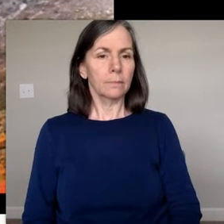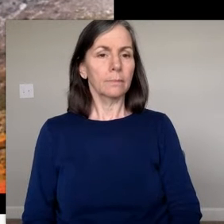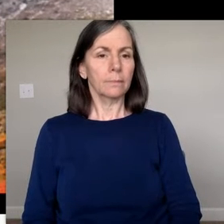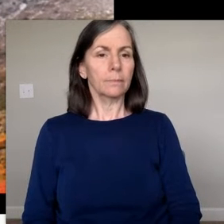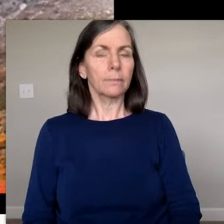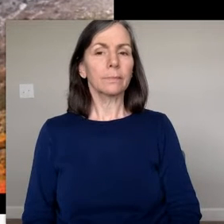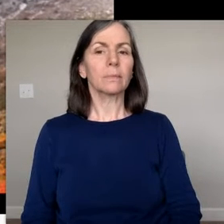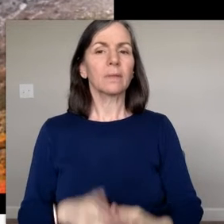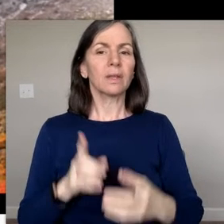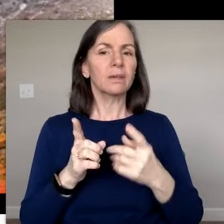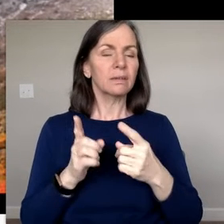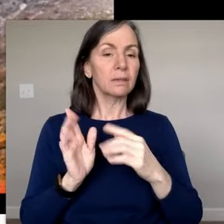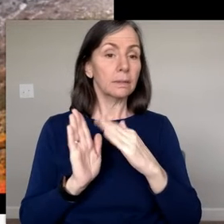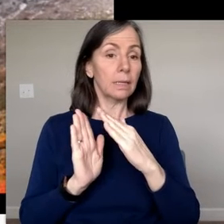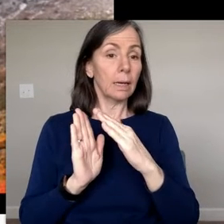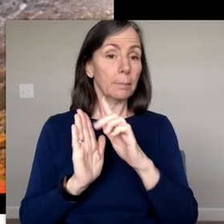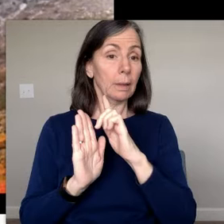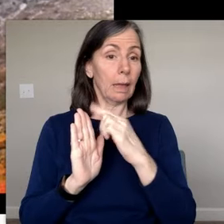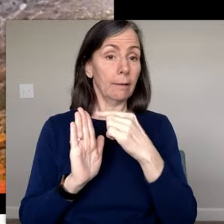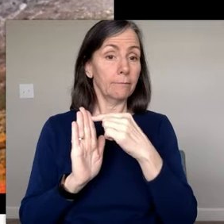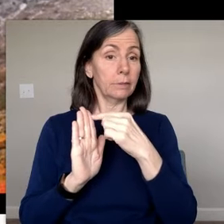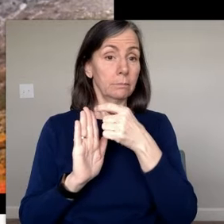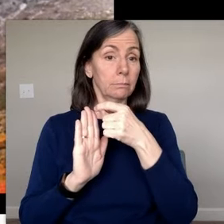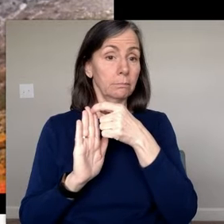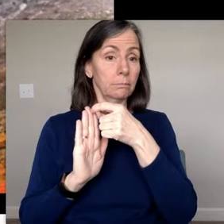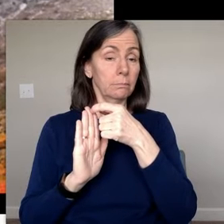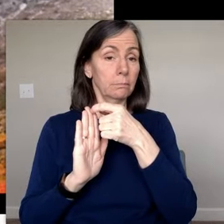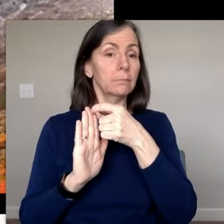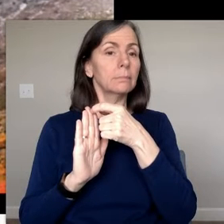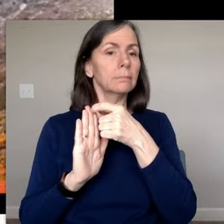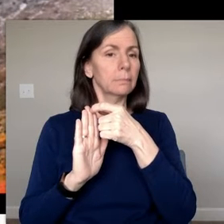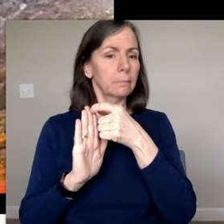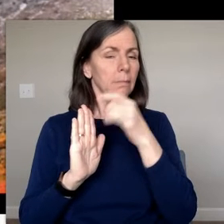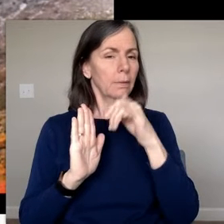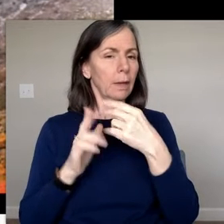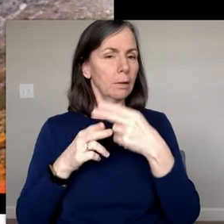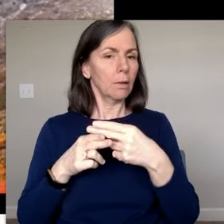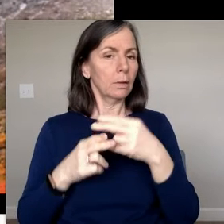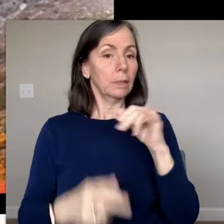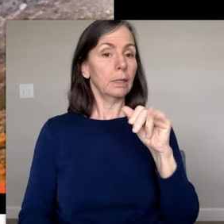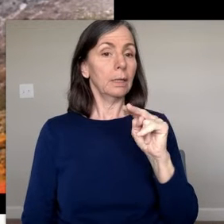The top left is the tab we are on. It's called Info.